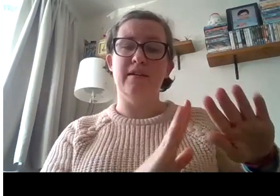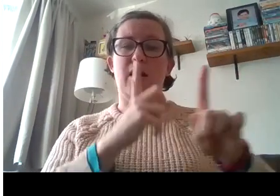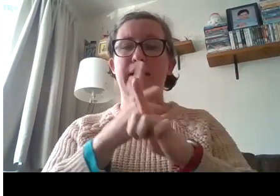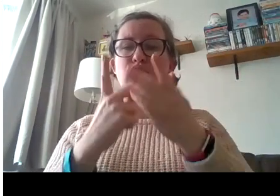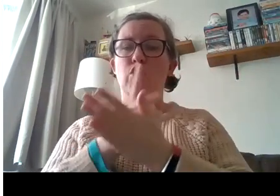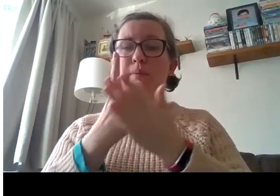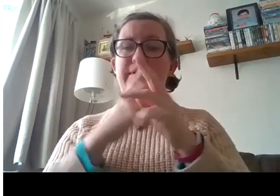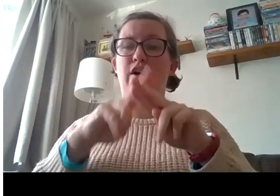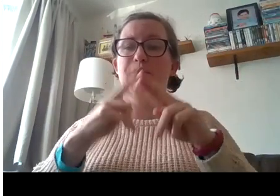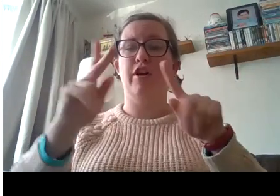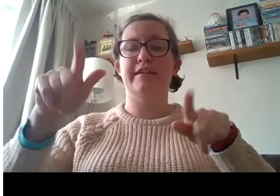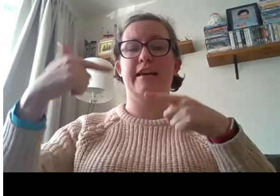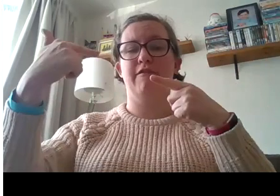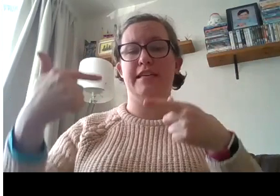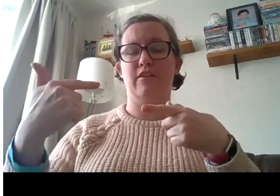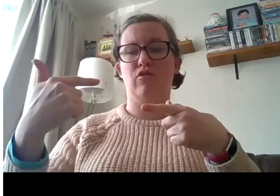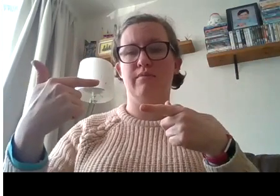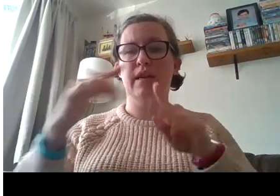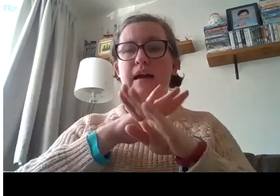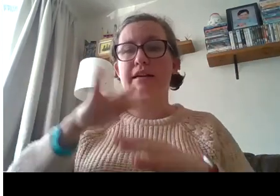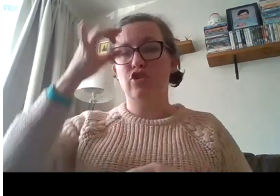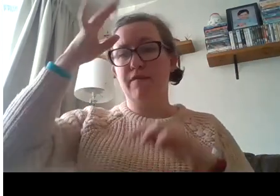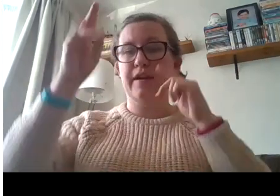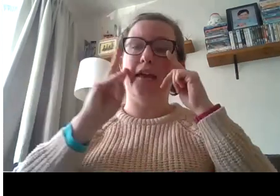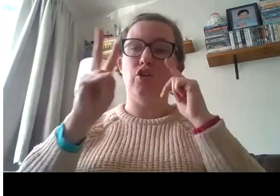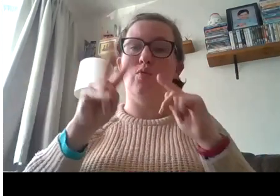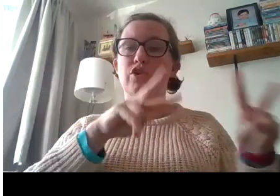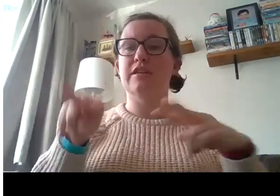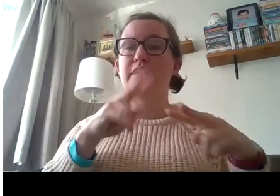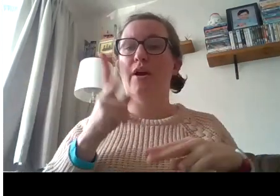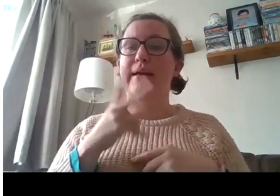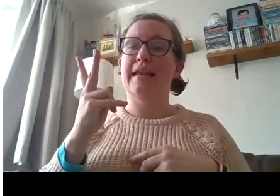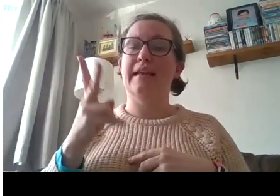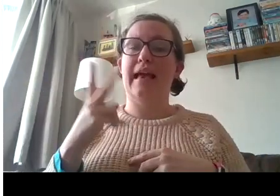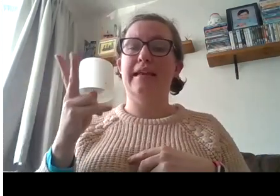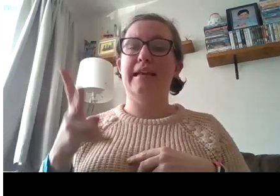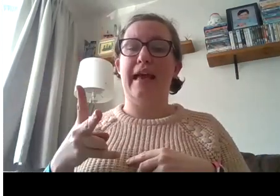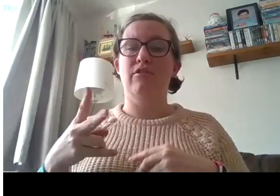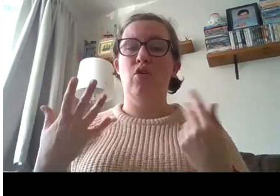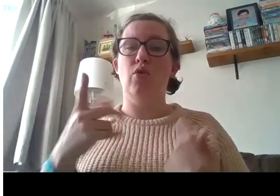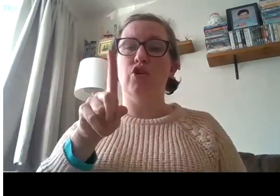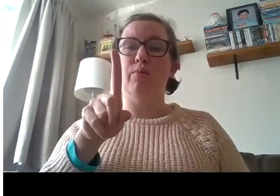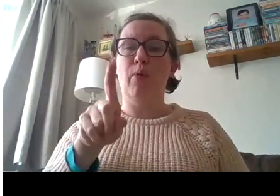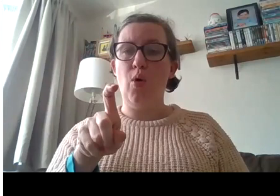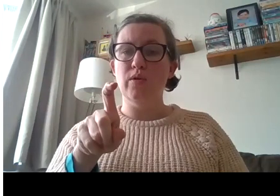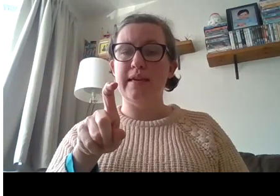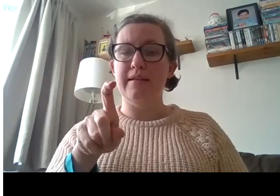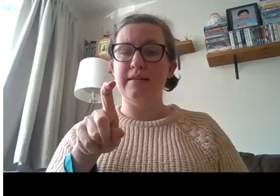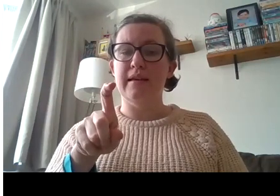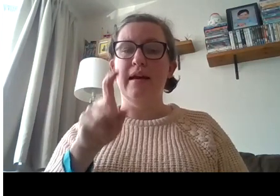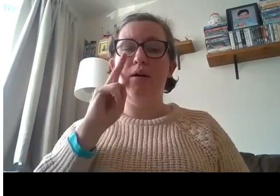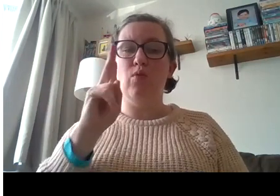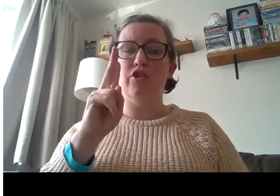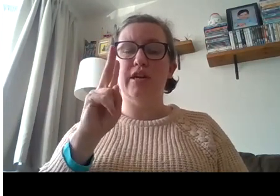it and we can talk about it on Friday in our video call. And don't forget, you can watch this video again and again and again, or you can pause